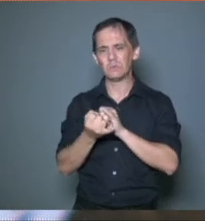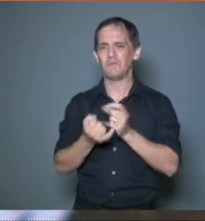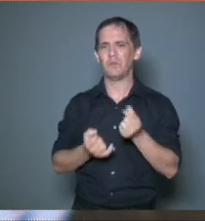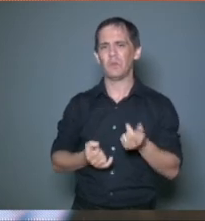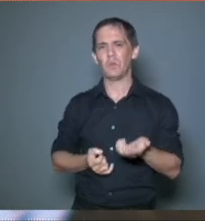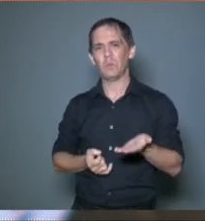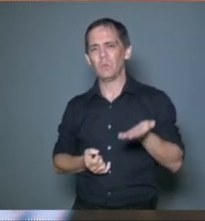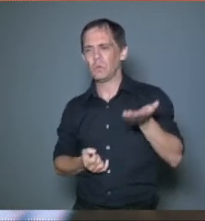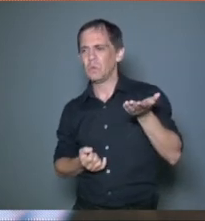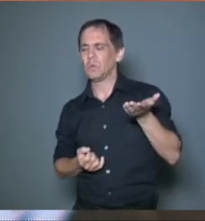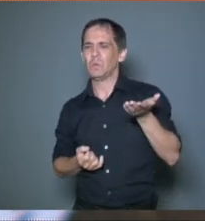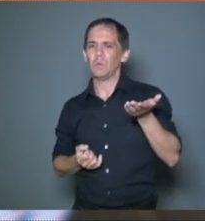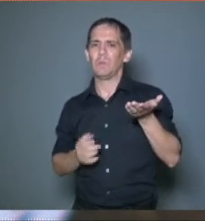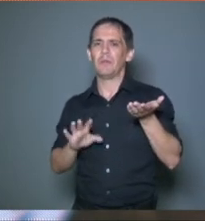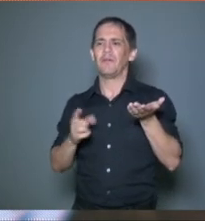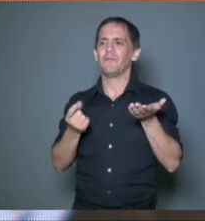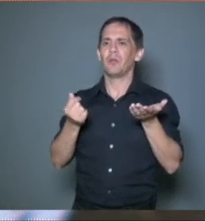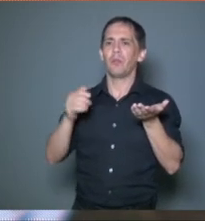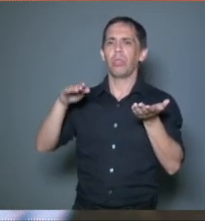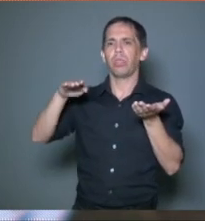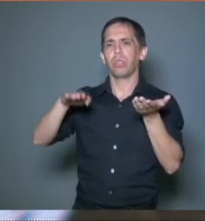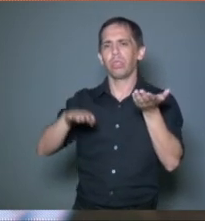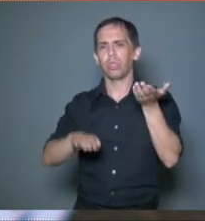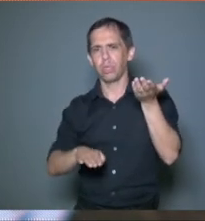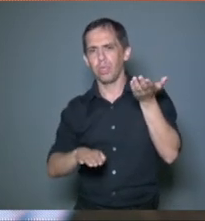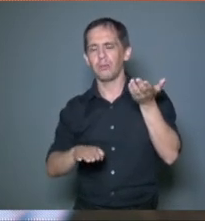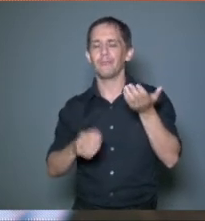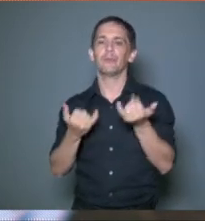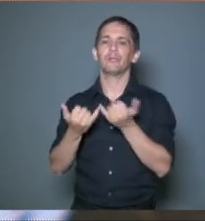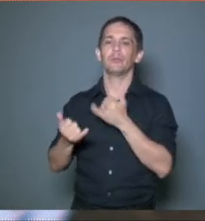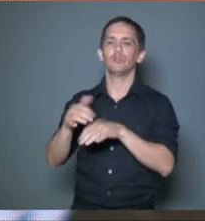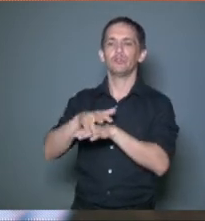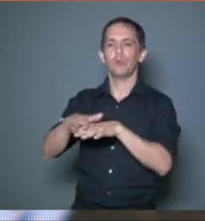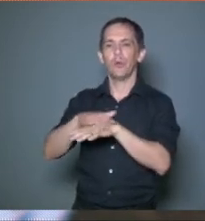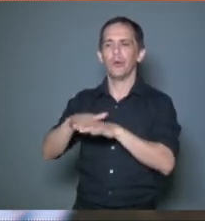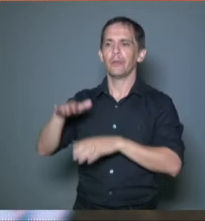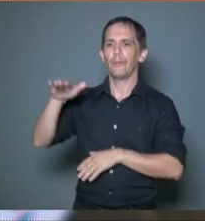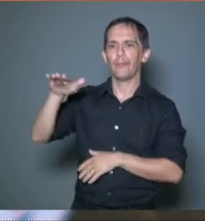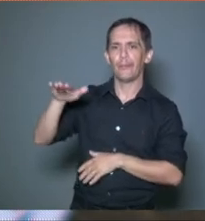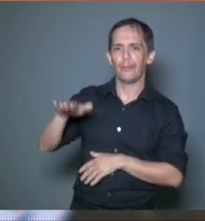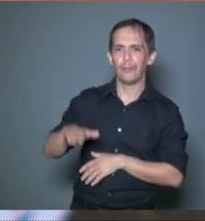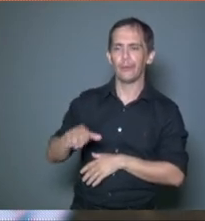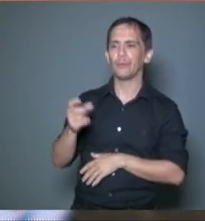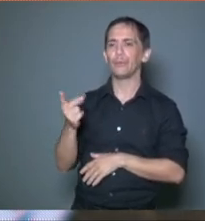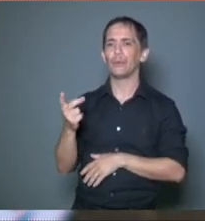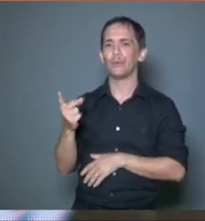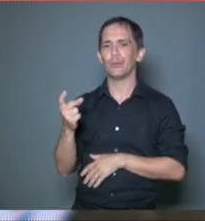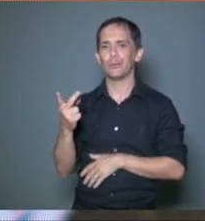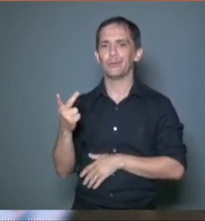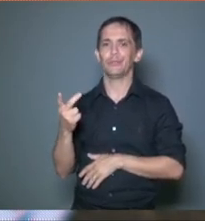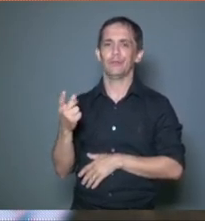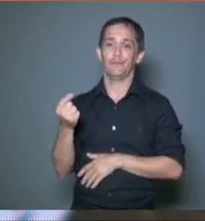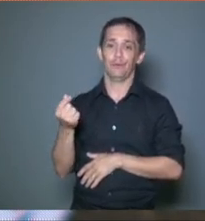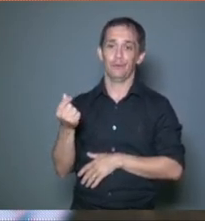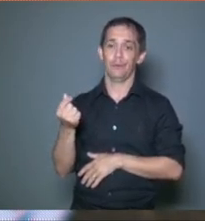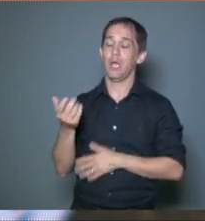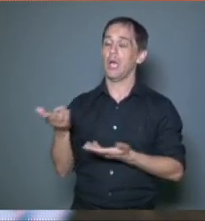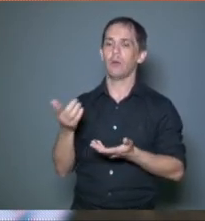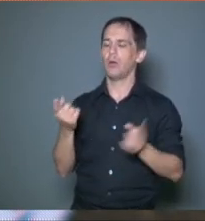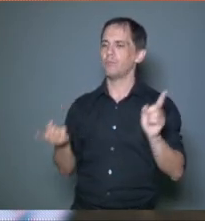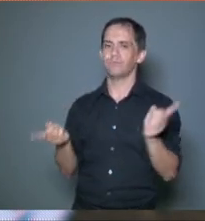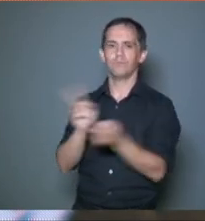input prices were high and the prices were on a downward trend. So I have 2.5 and